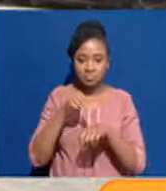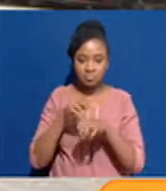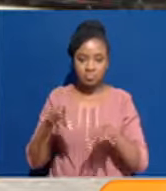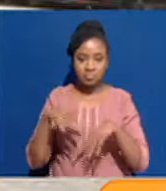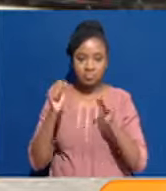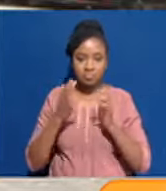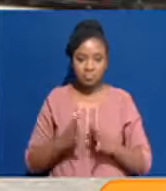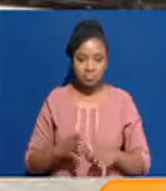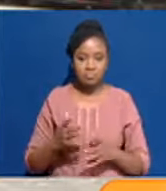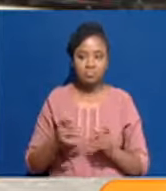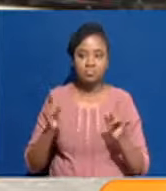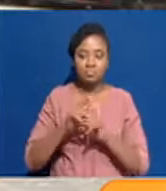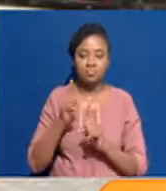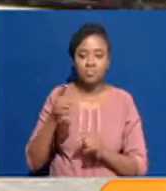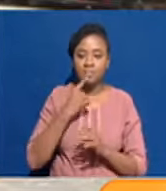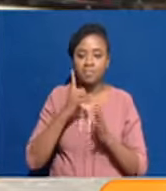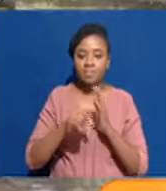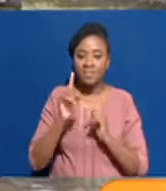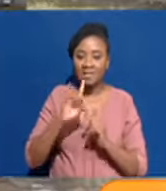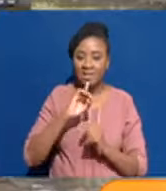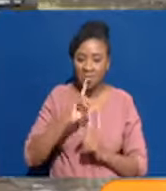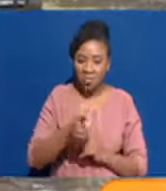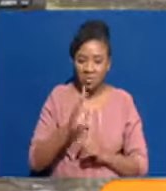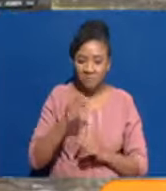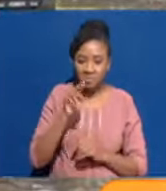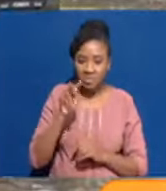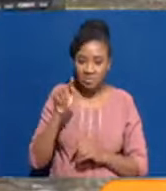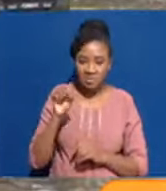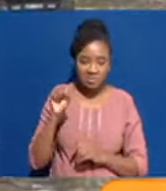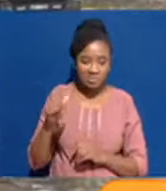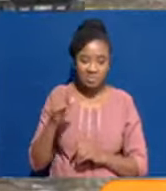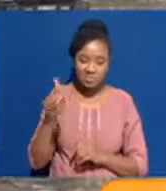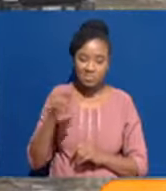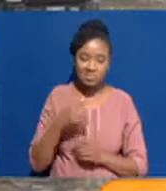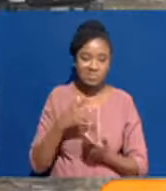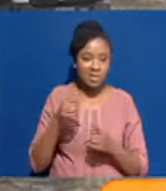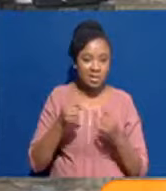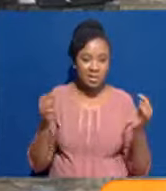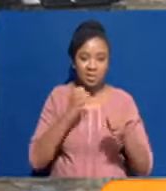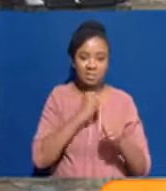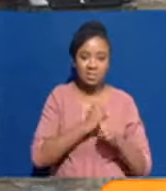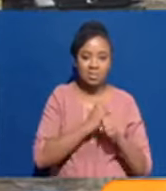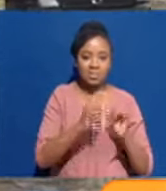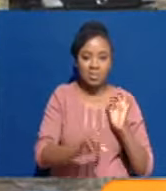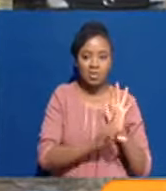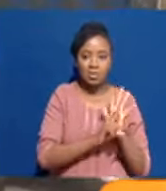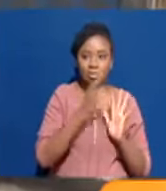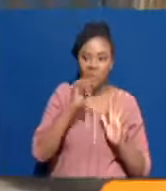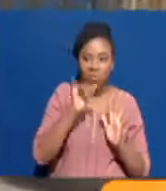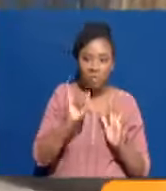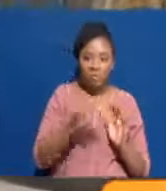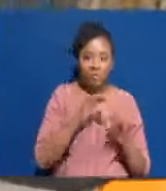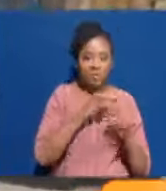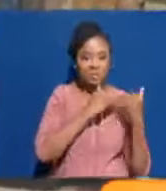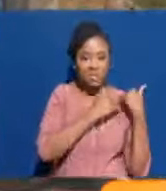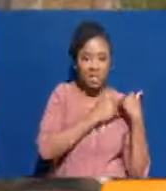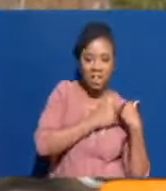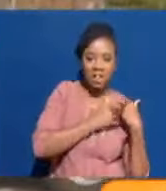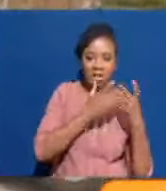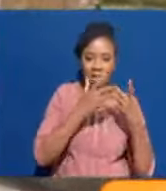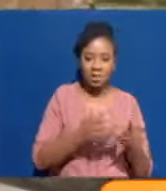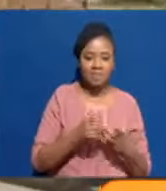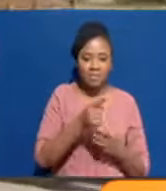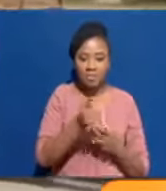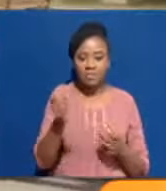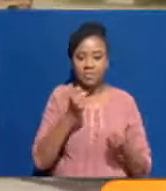Muema. They say the orders by NTSA are punitive and against labor laws that have placed a heavy burden on drivers who are already